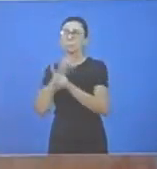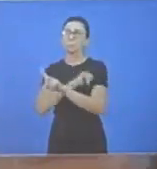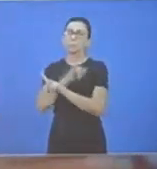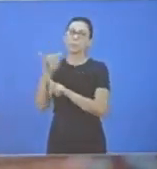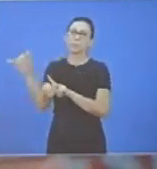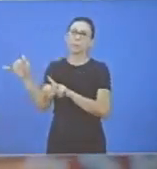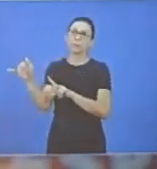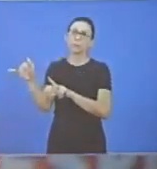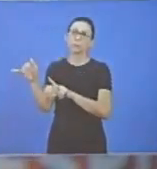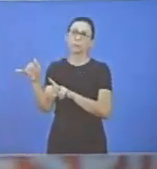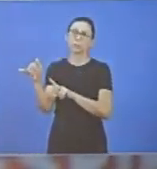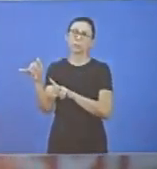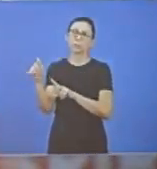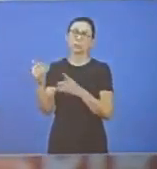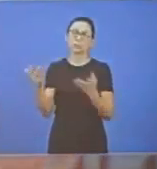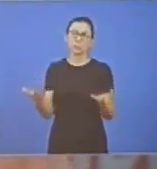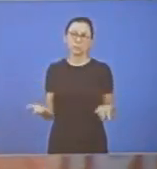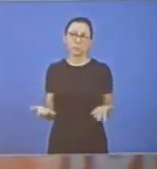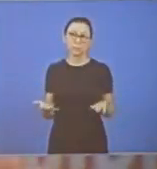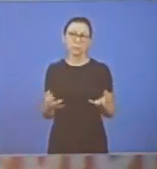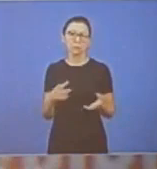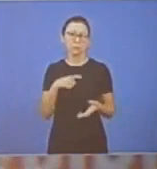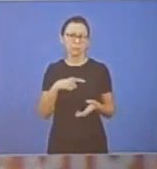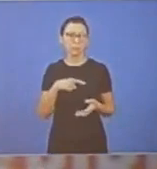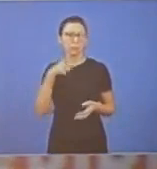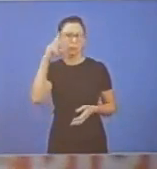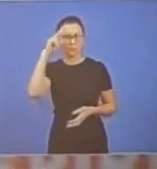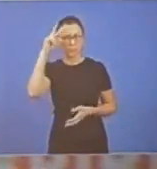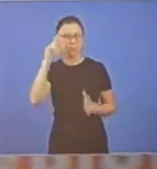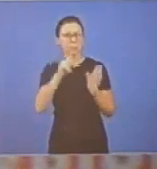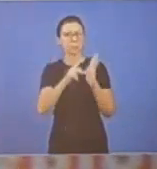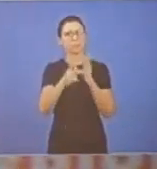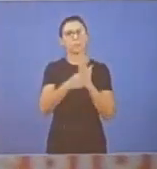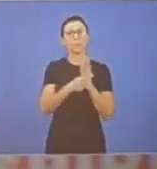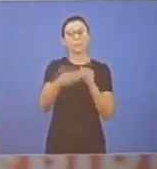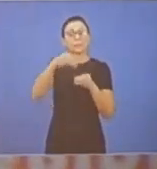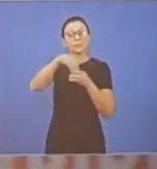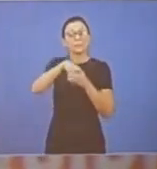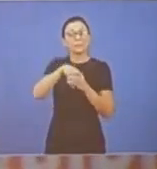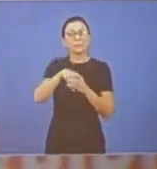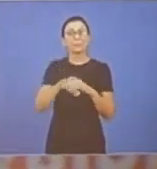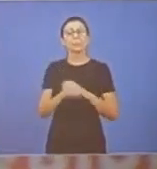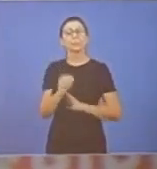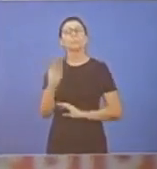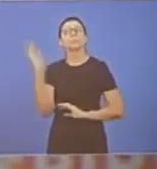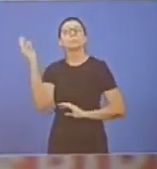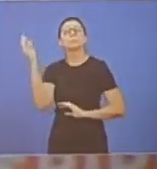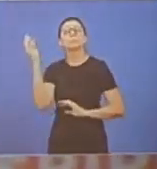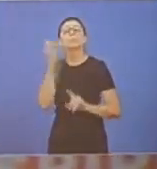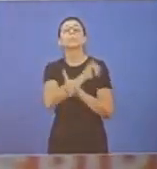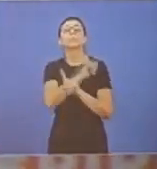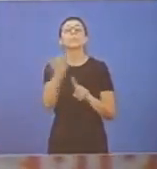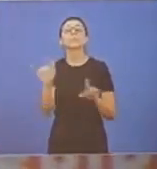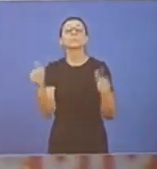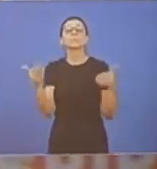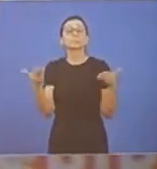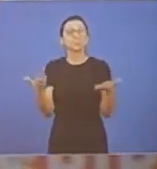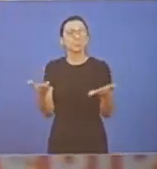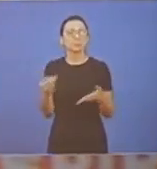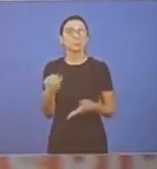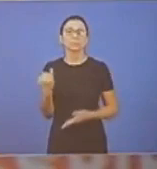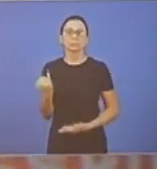where is the history and where is the prophecy? So the whole Bible shows the